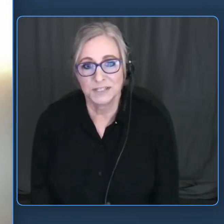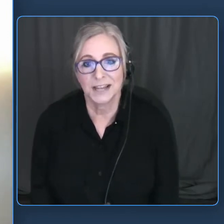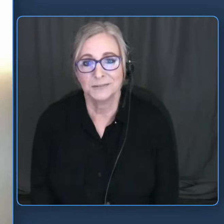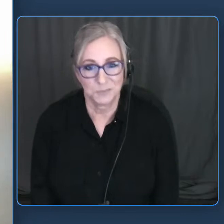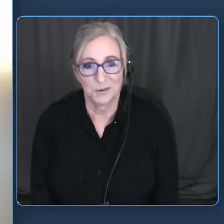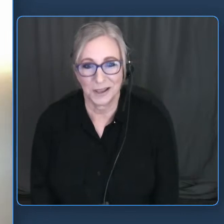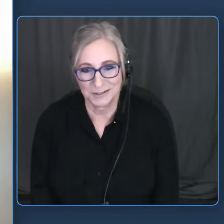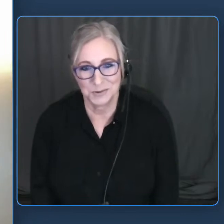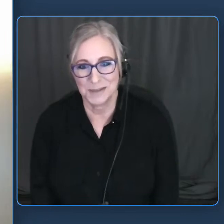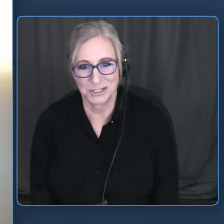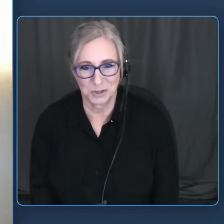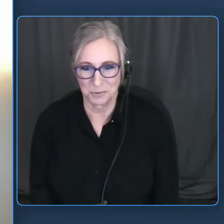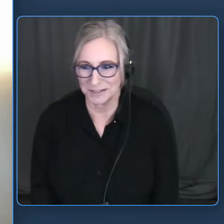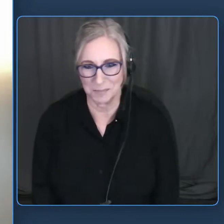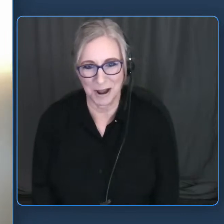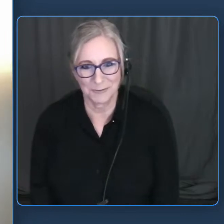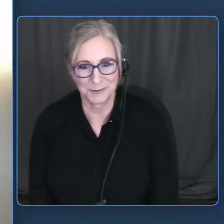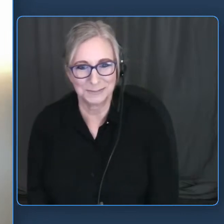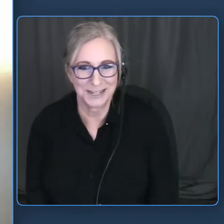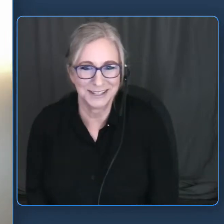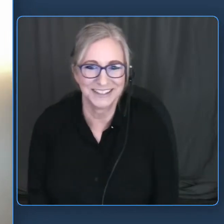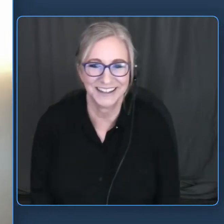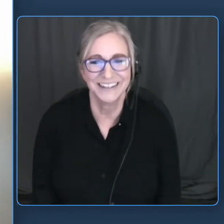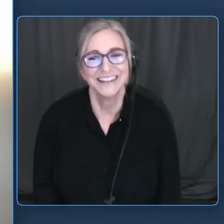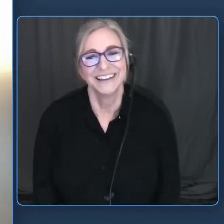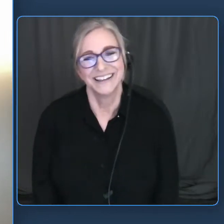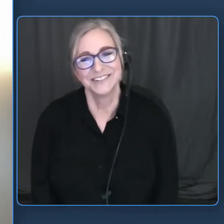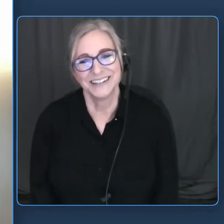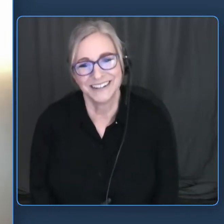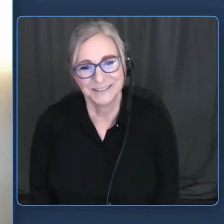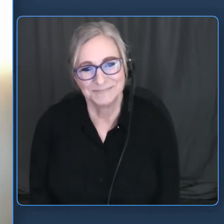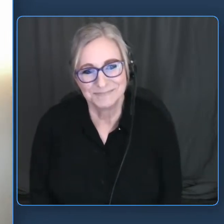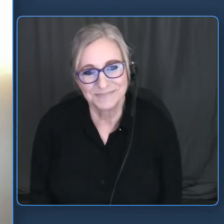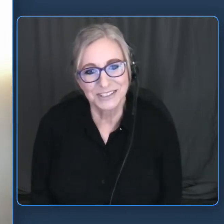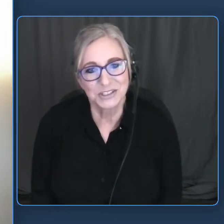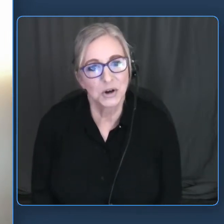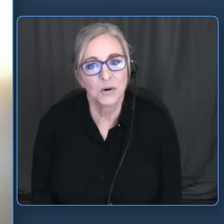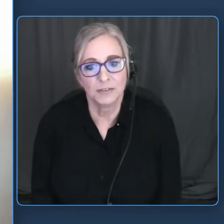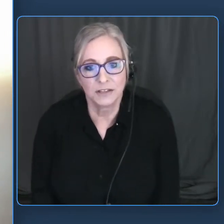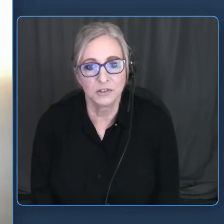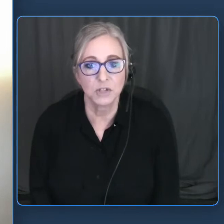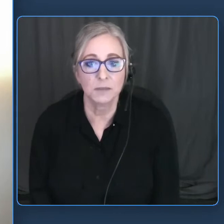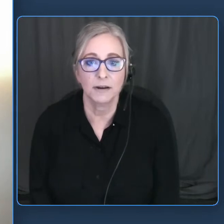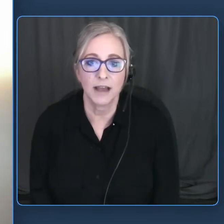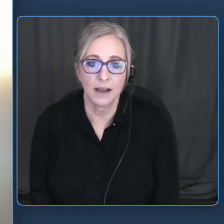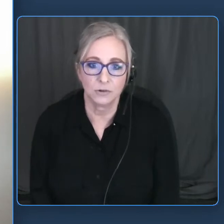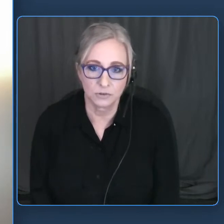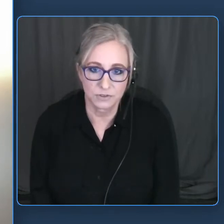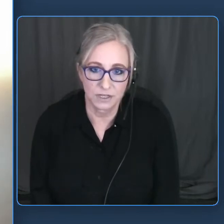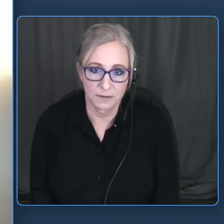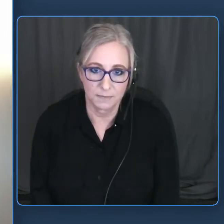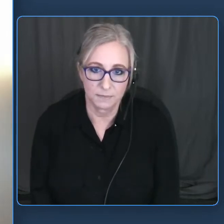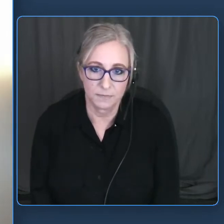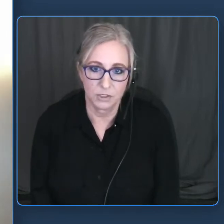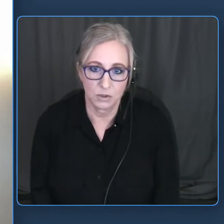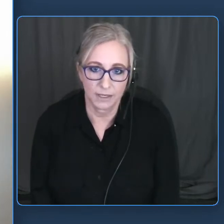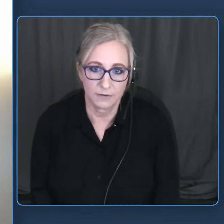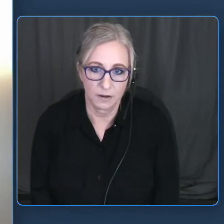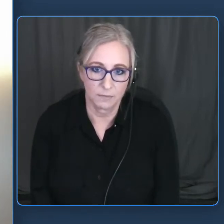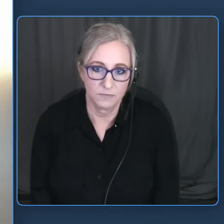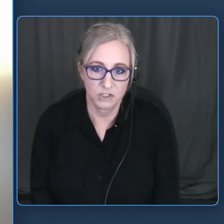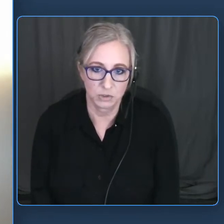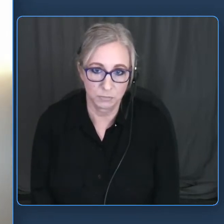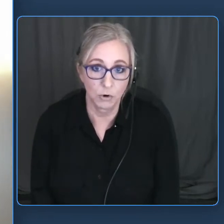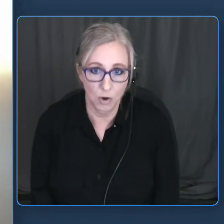What's your name sign? Okay, I just want to make sure. Boy, it's a powerful name sign. I like that. Anyway, so I think, talking about goggles,